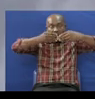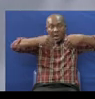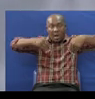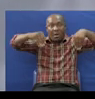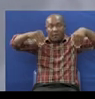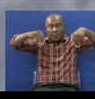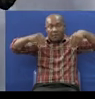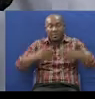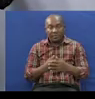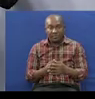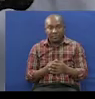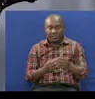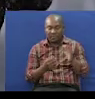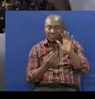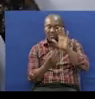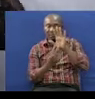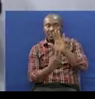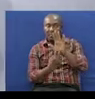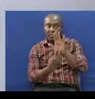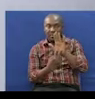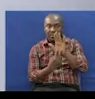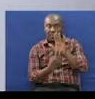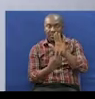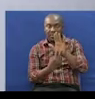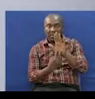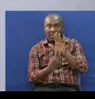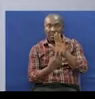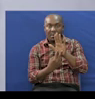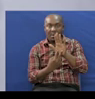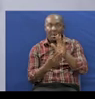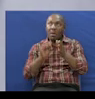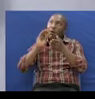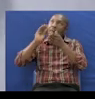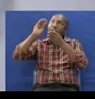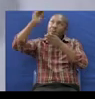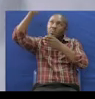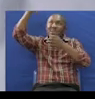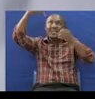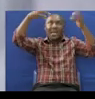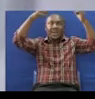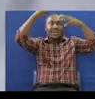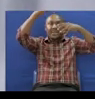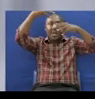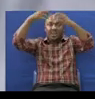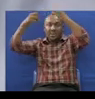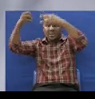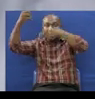Curved horizon. And lastly, we have the position of pole star.